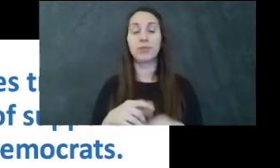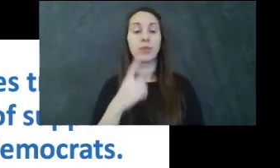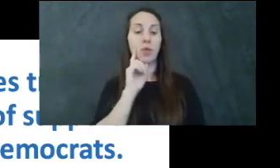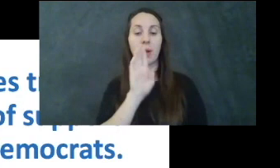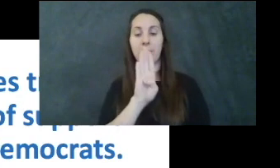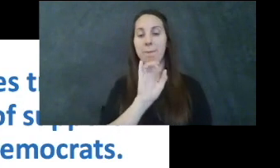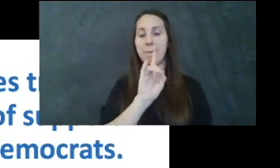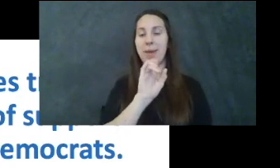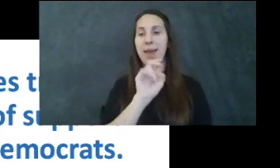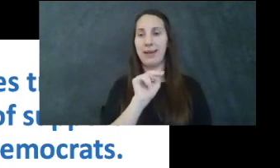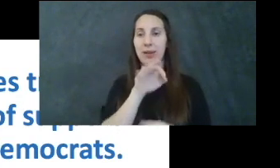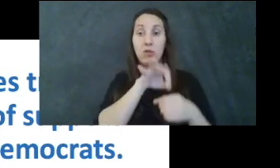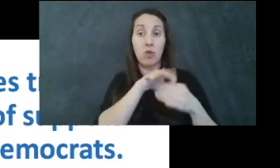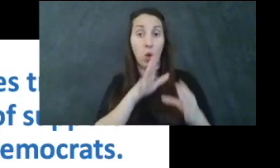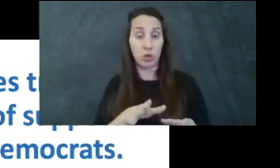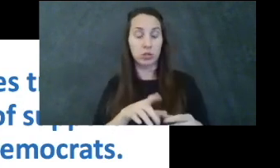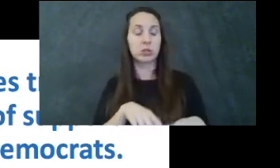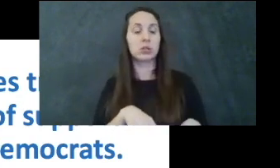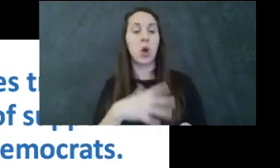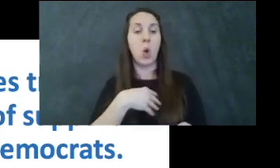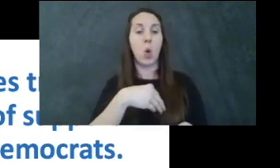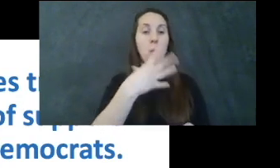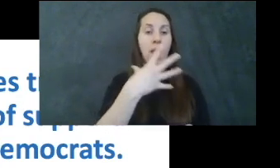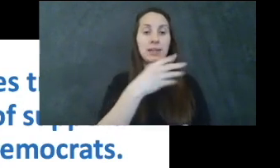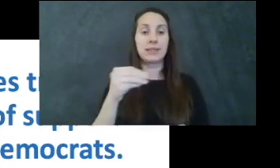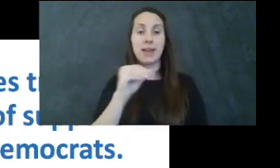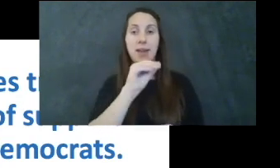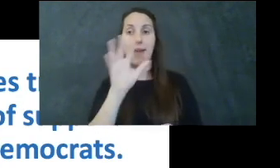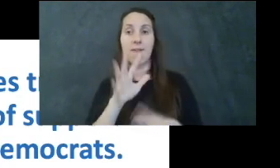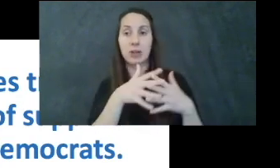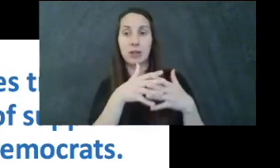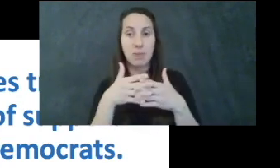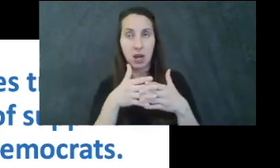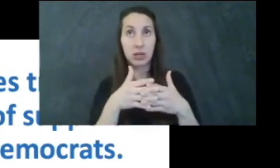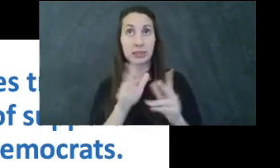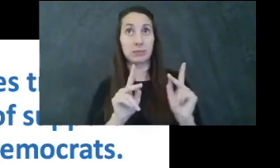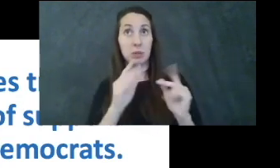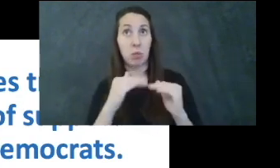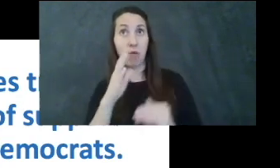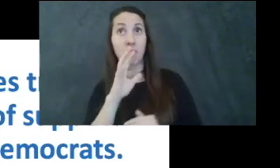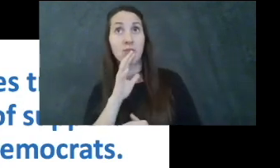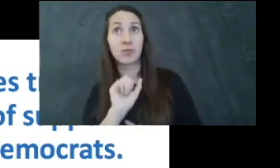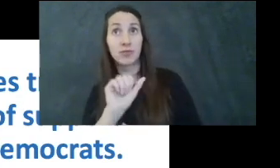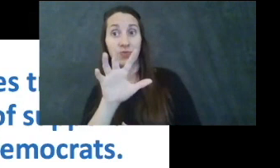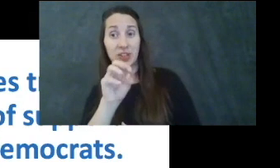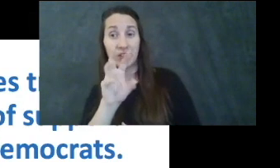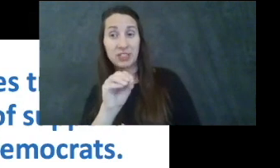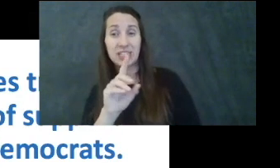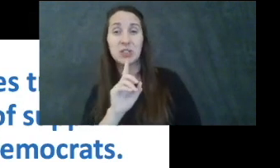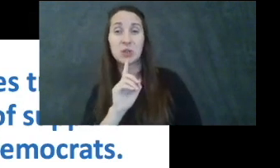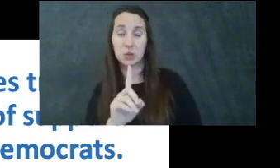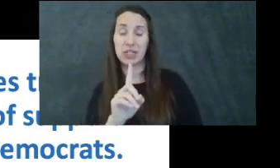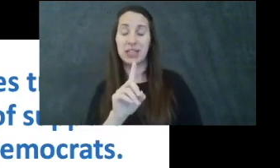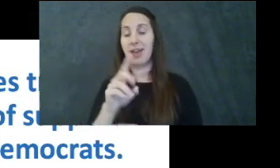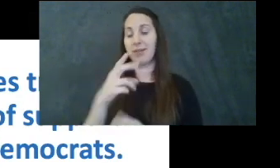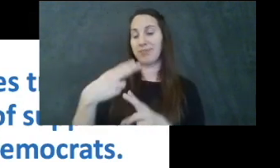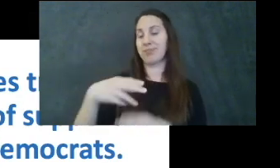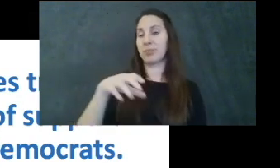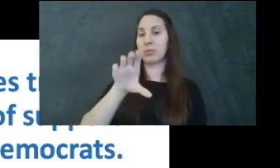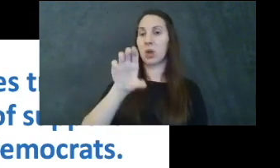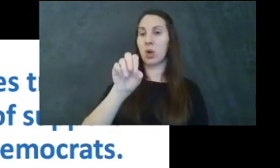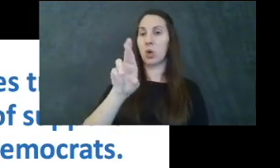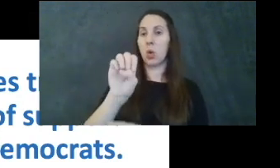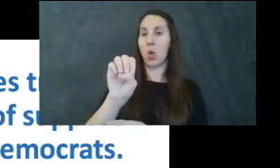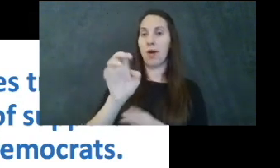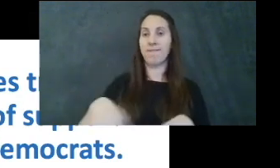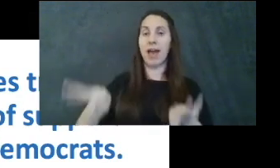Democrats, whites, and African Americans, people over 50, it is almost a core value. It's not even a